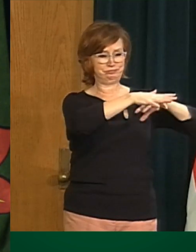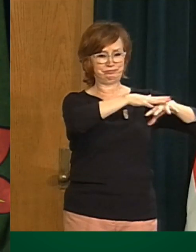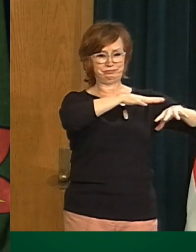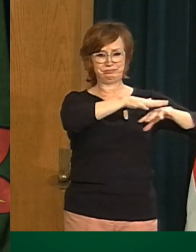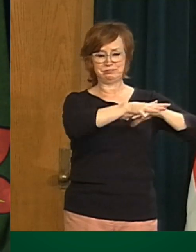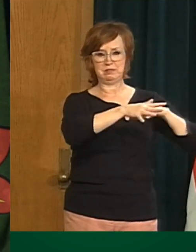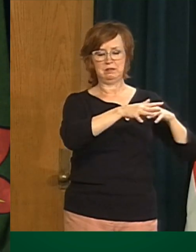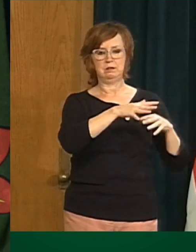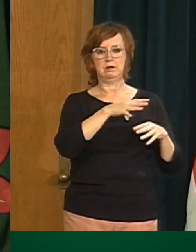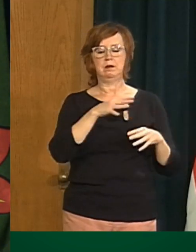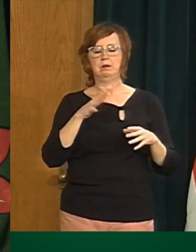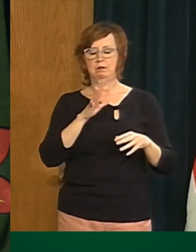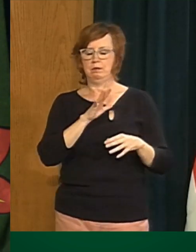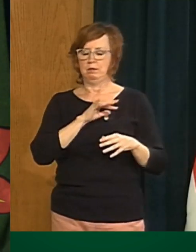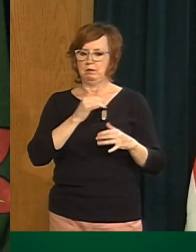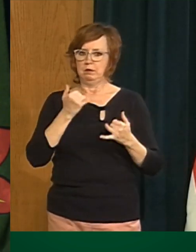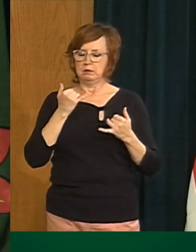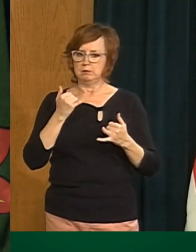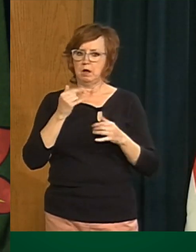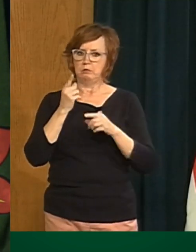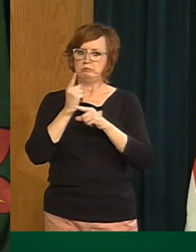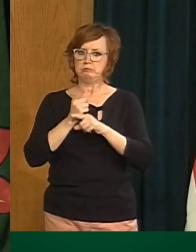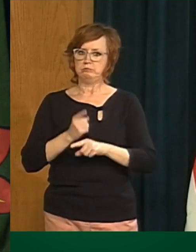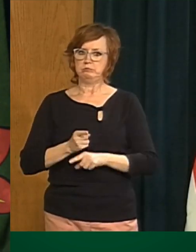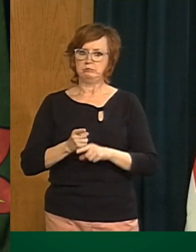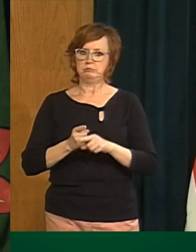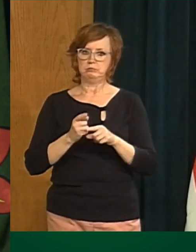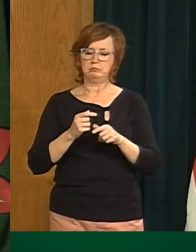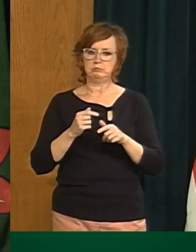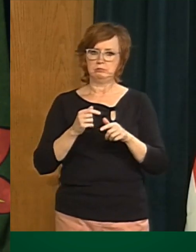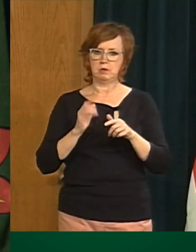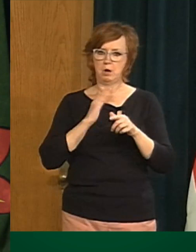the 11 hospitalizations that we have.